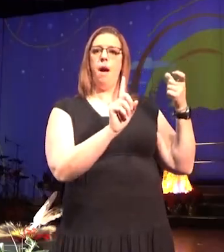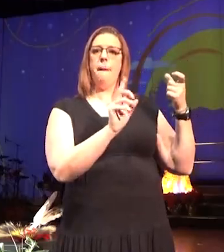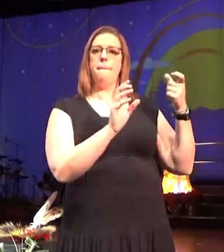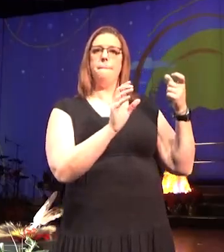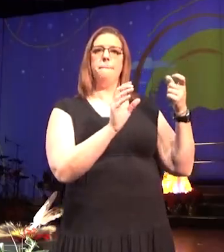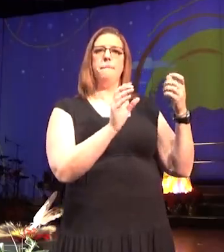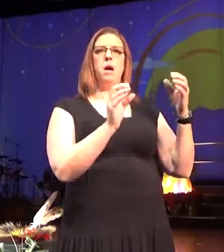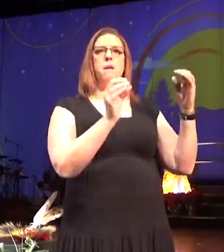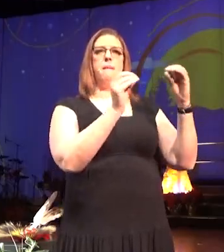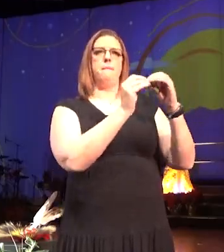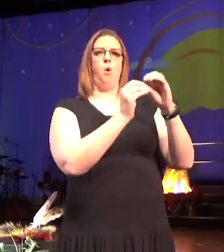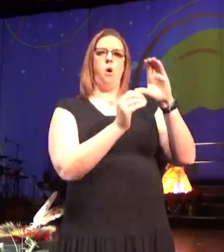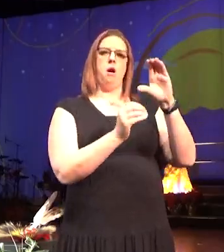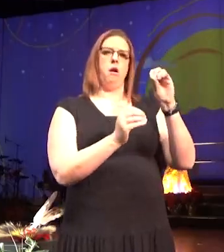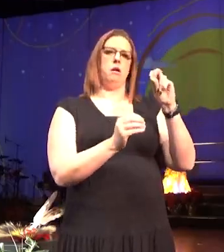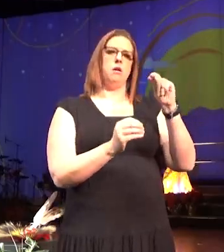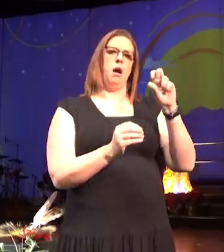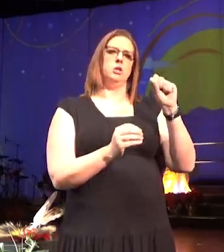a construct thinking.